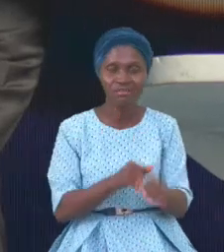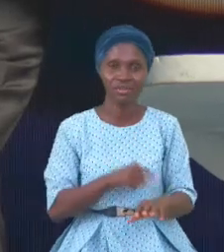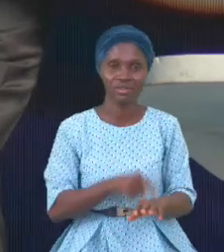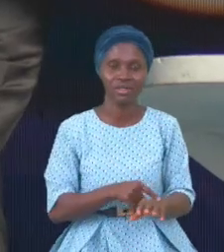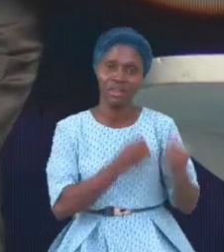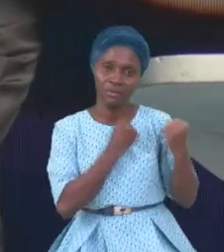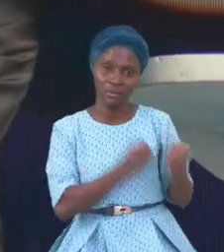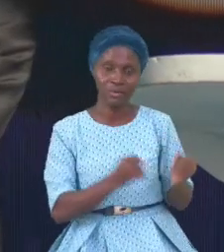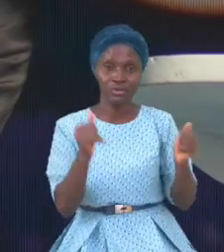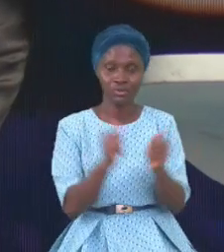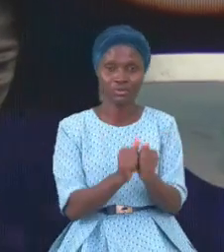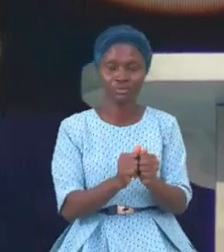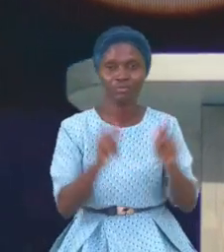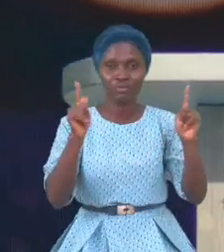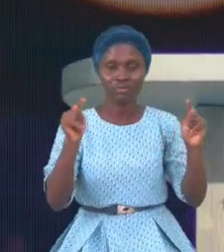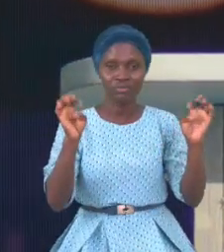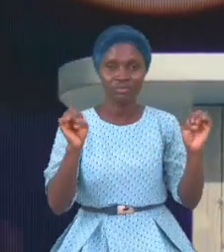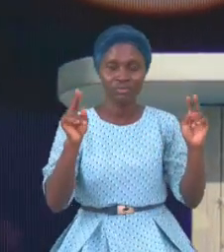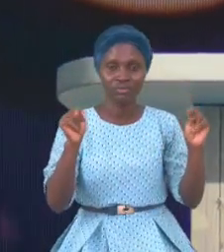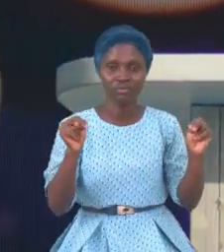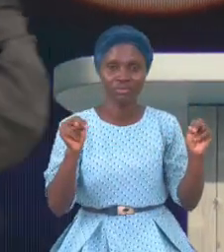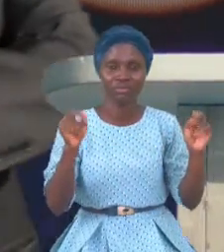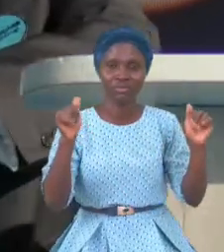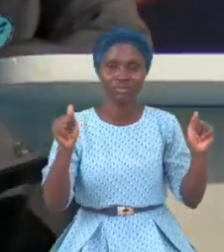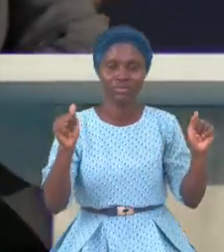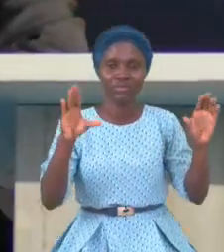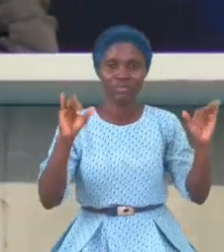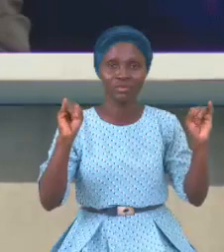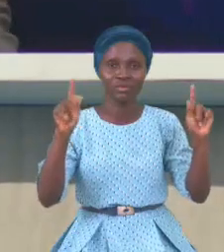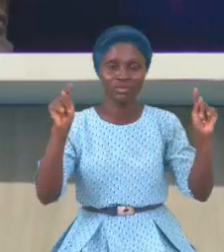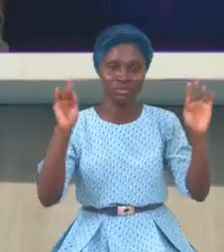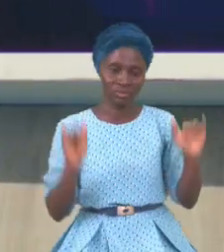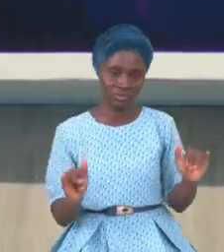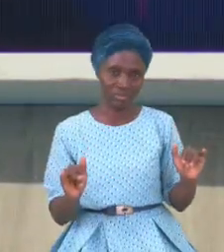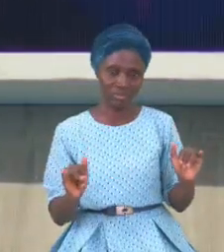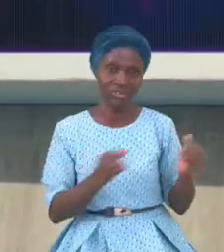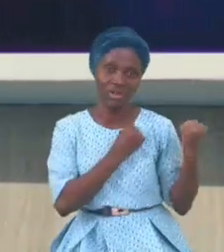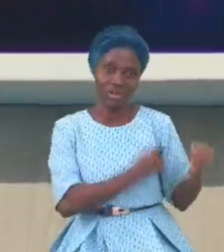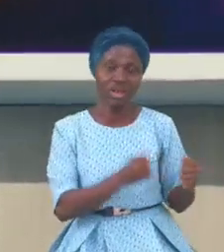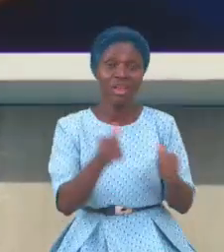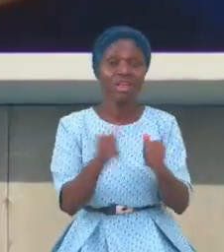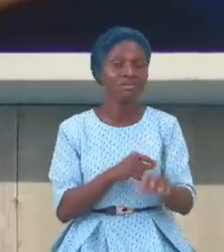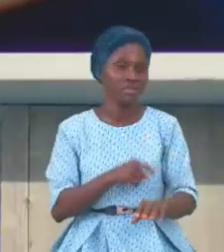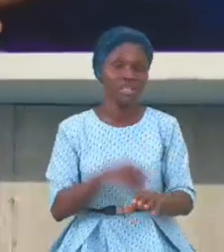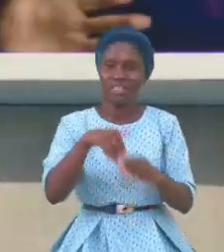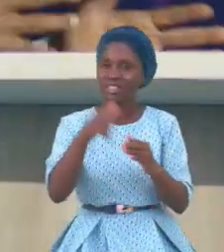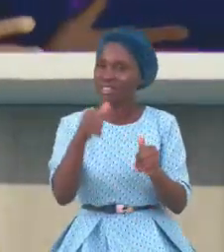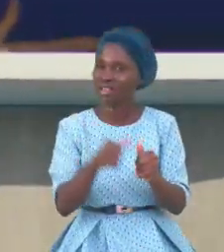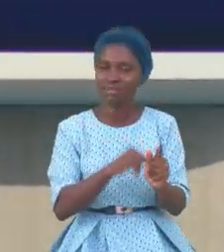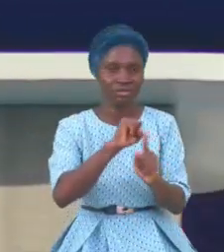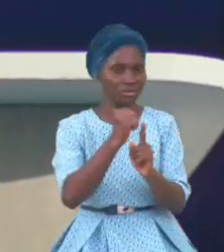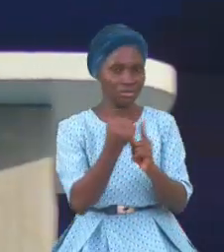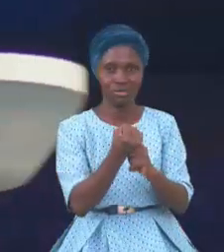tenacity. Courageous all the time. Courageous in every situation. There are some situations you had